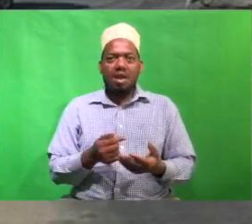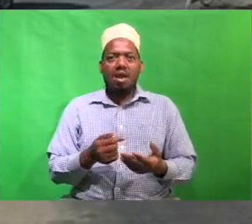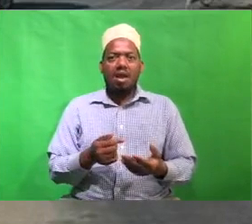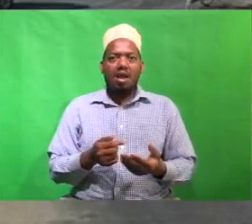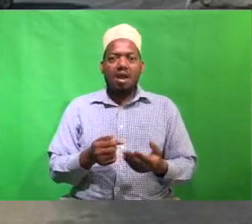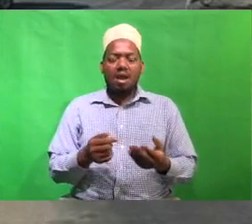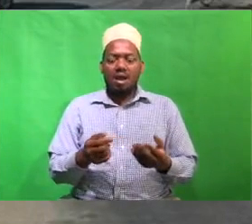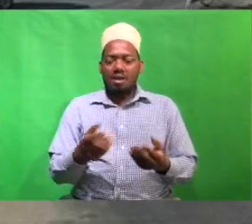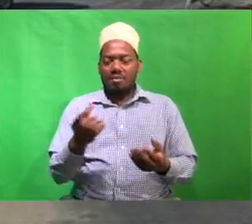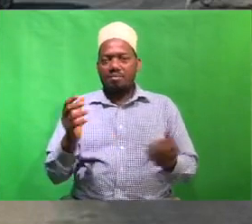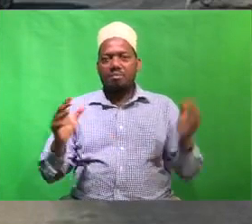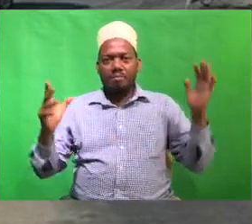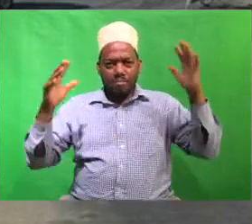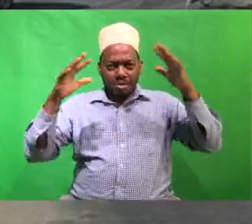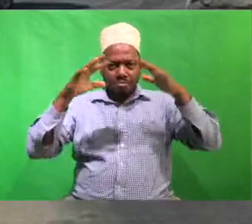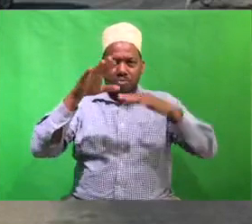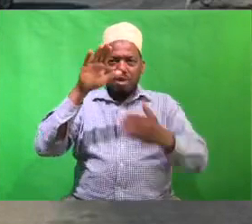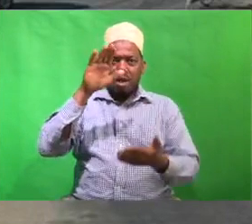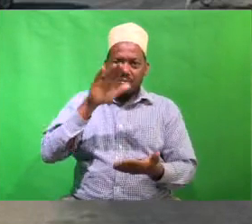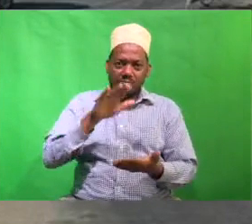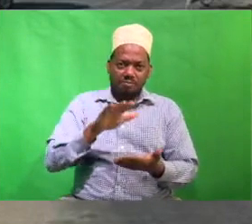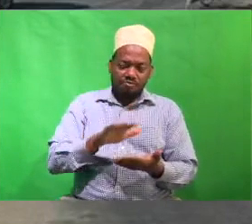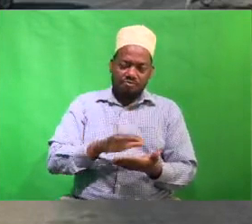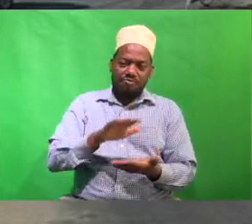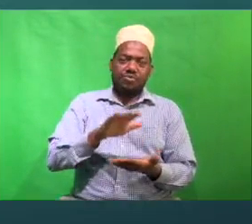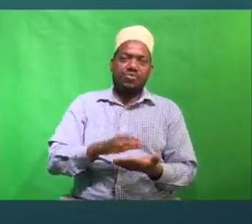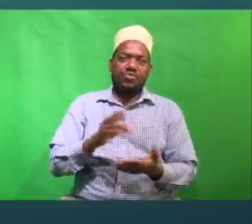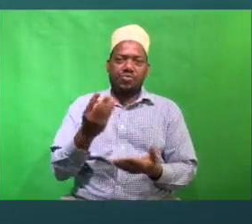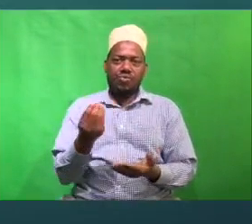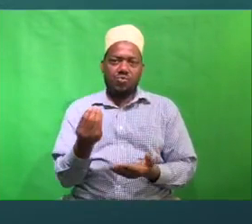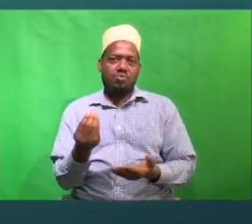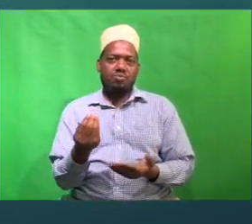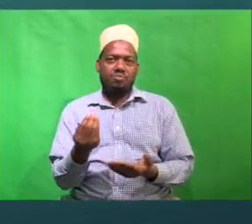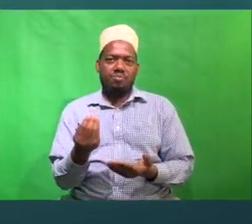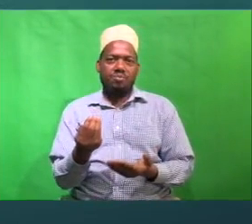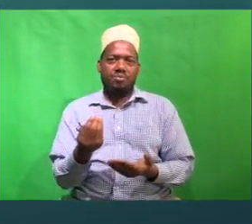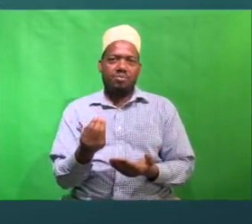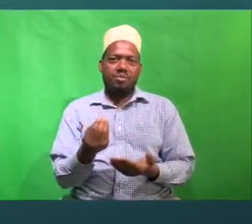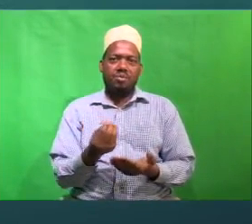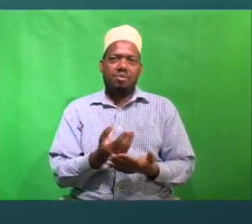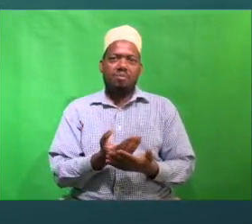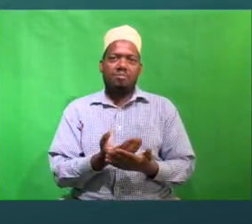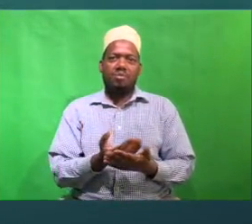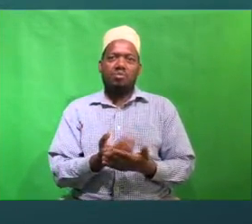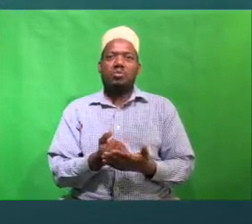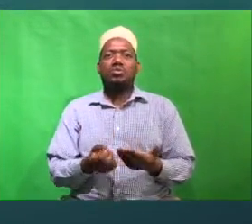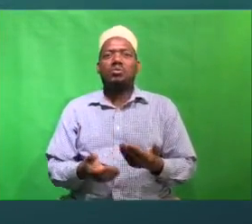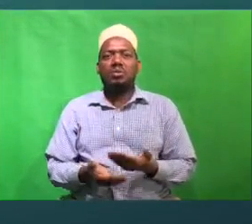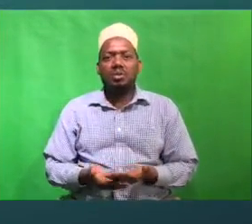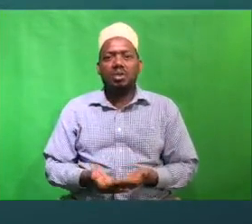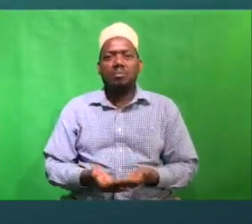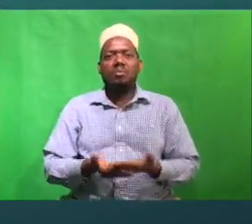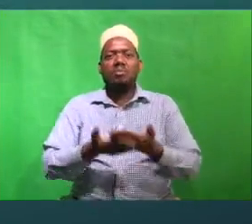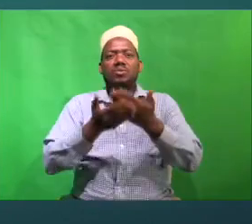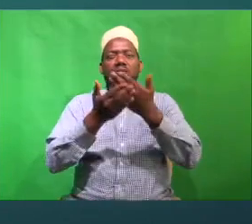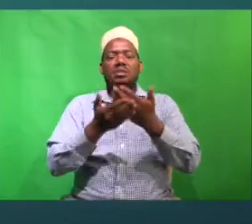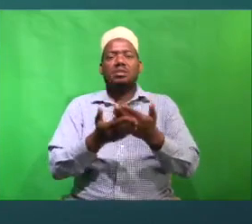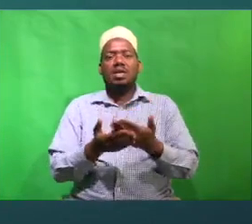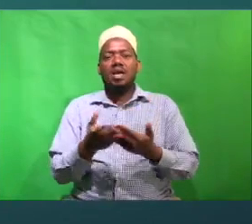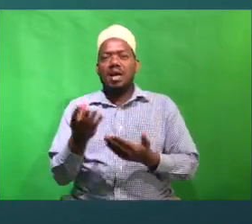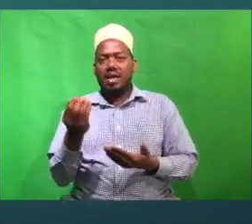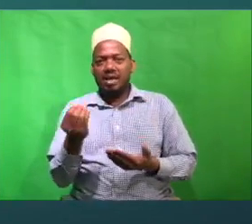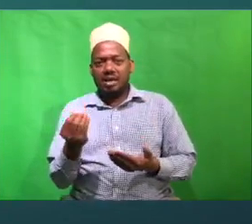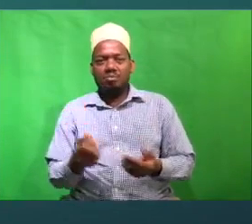are sparsely populated because they cannot support arable